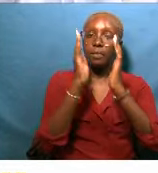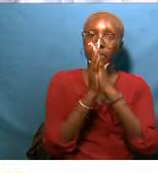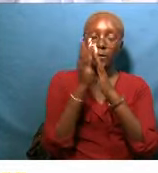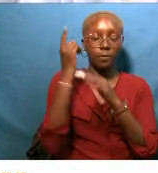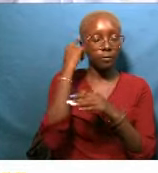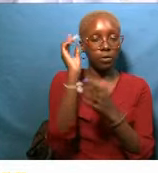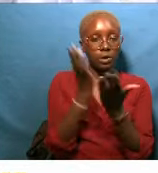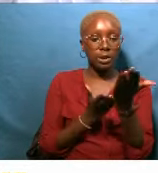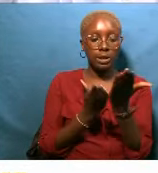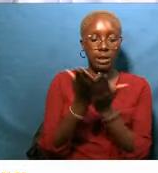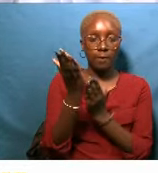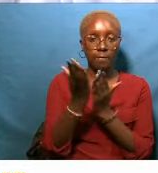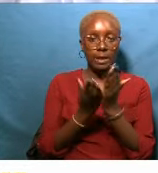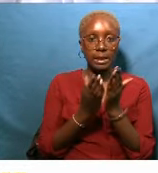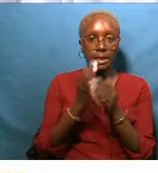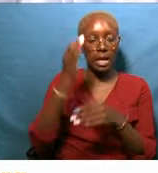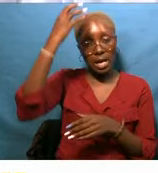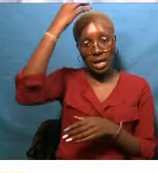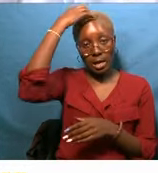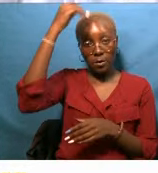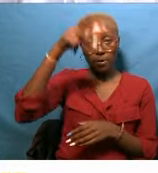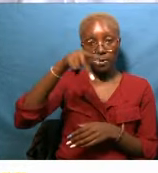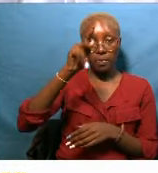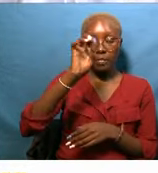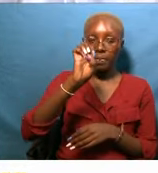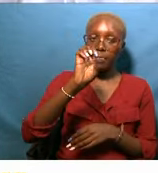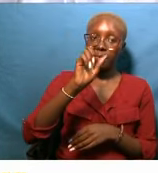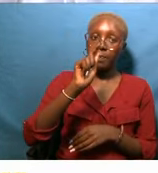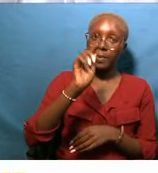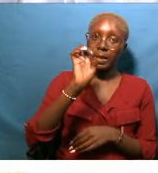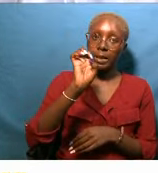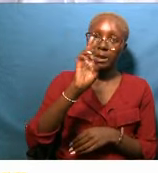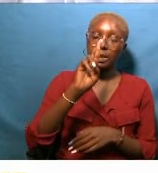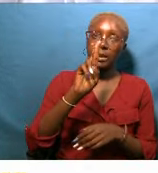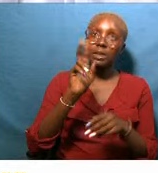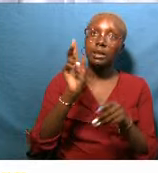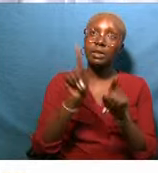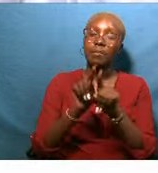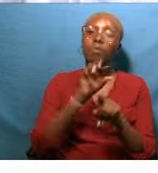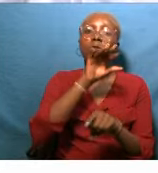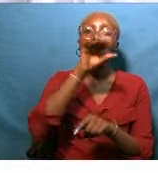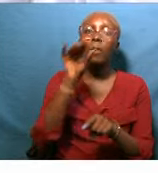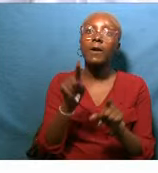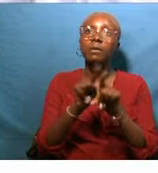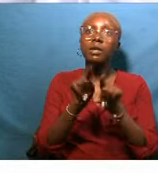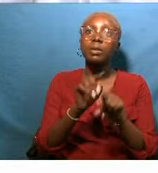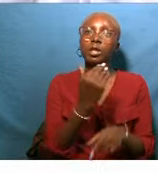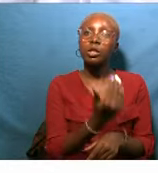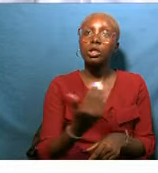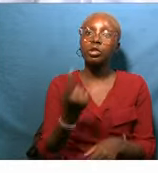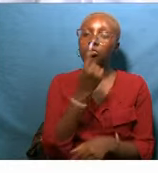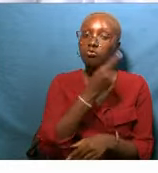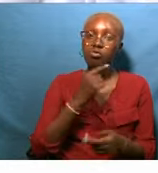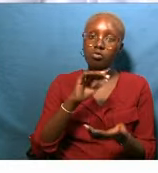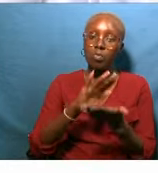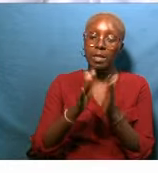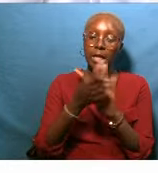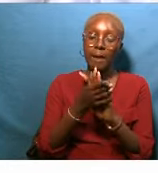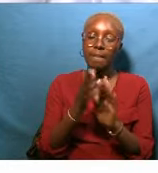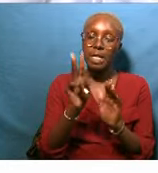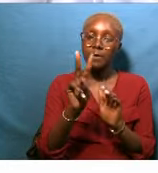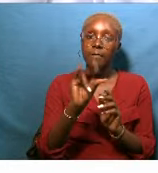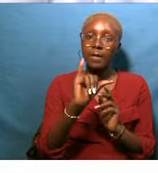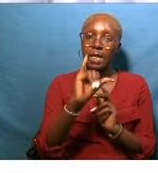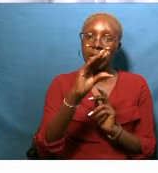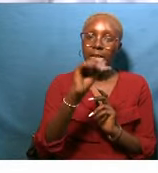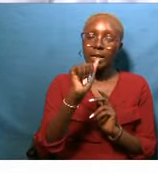your servant Canon Peter Adolua and his wife, Dr. Linda, and their children, whom we have commissioned as a vicar general in